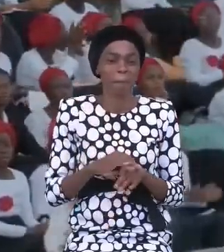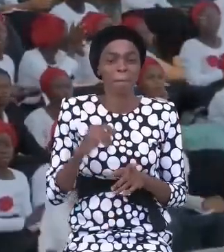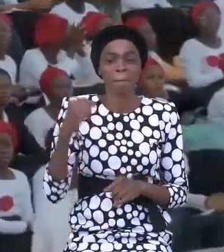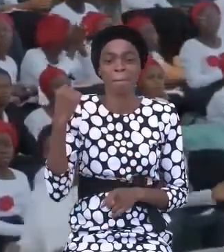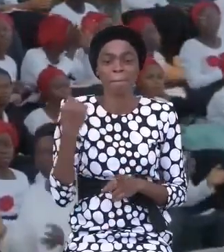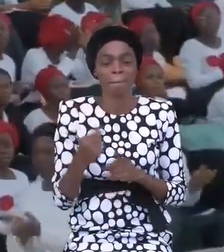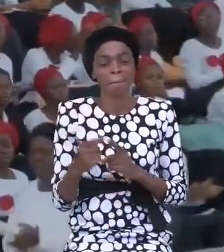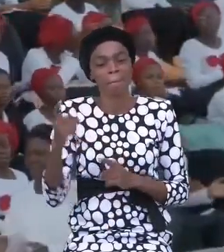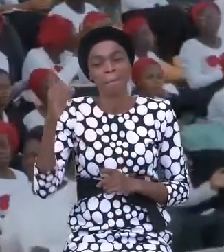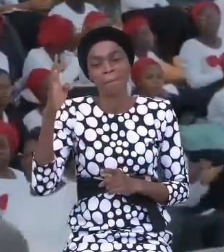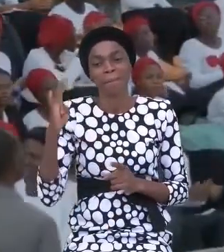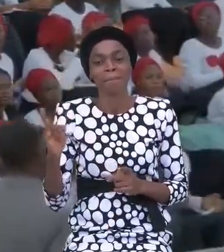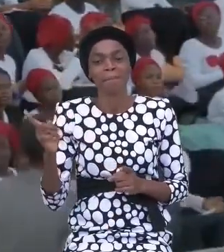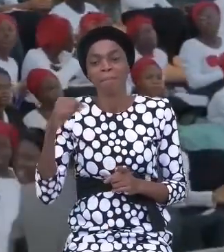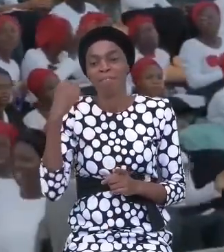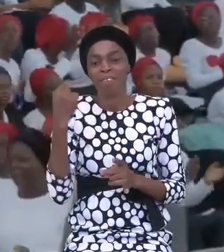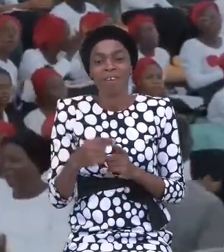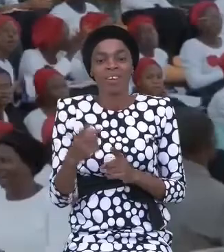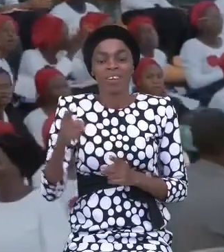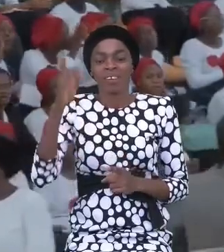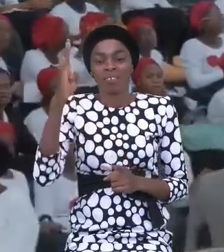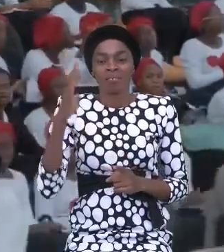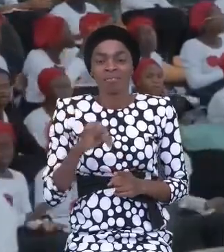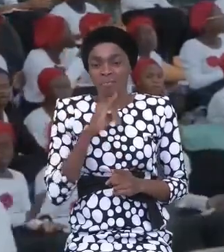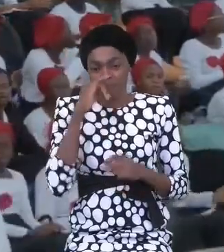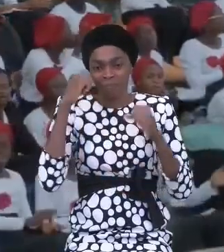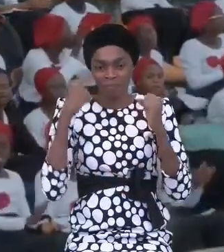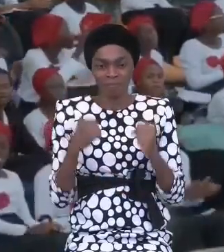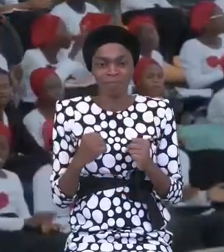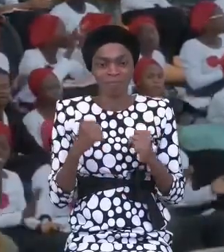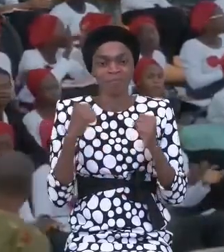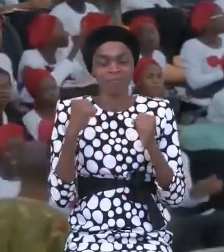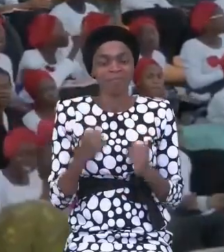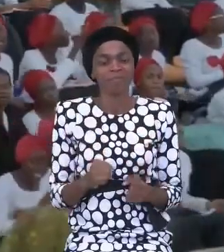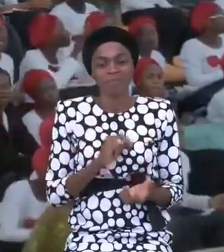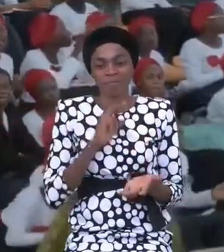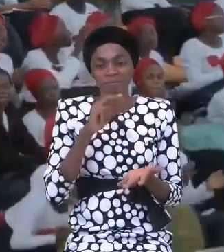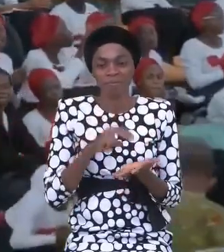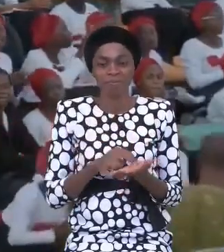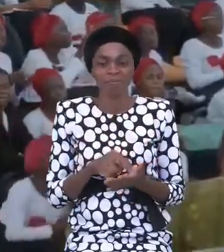Yeah.